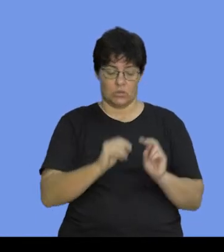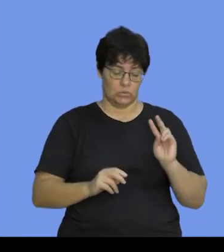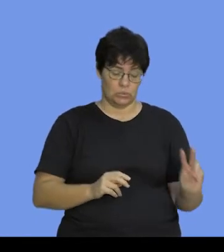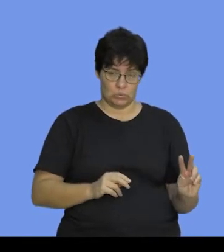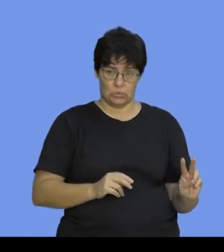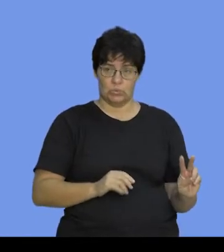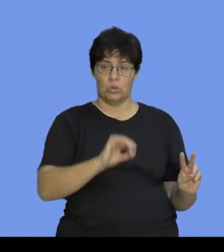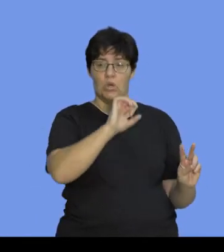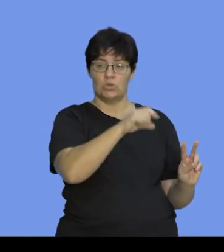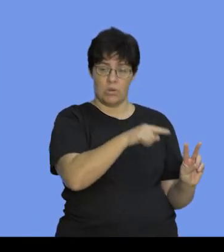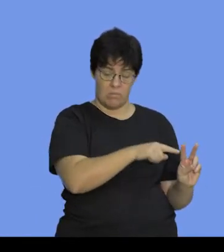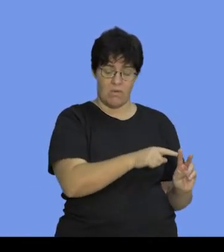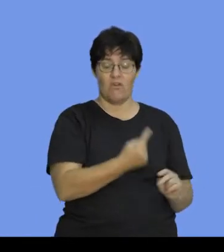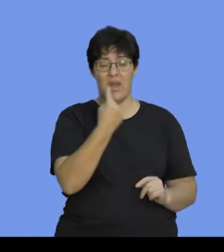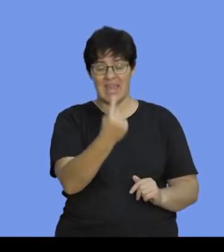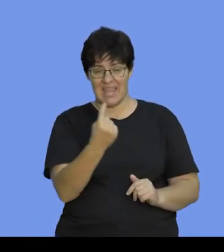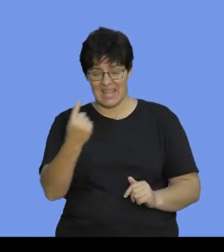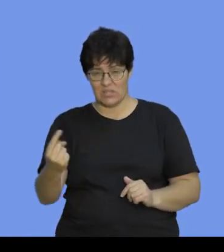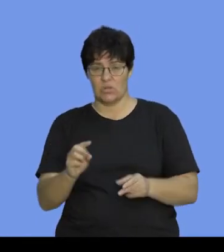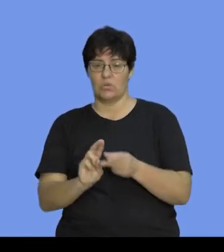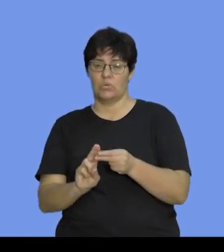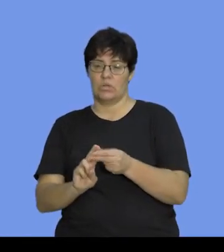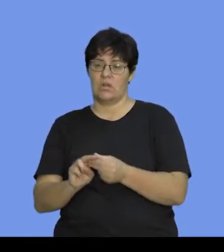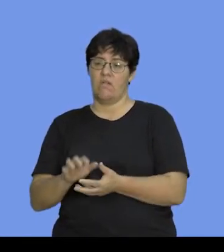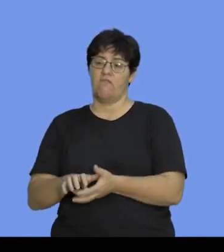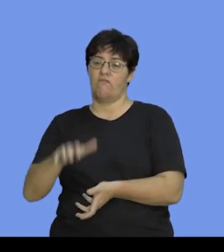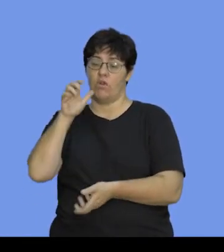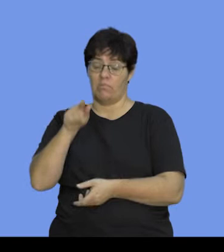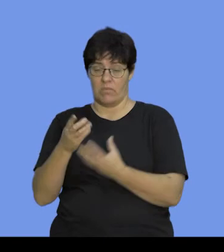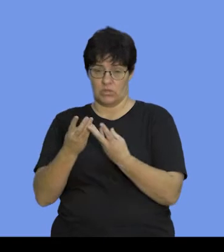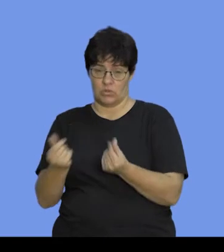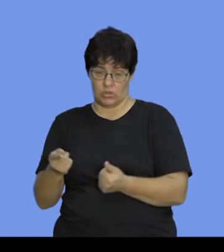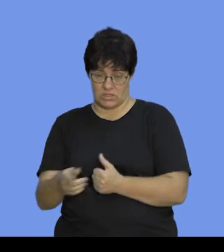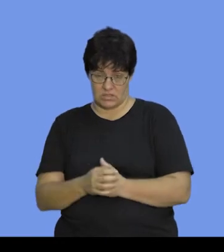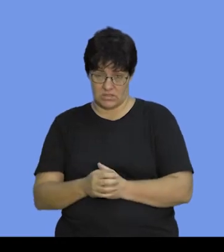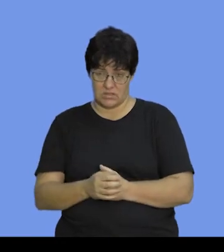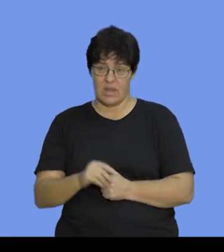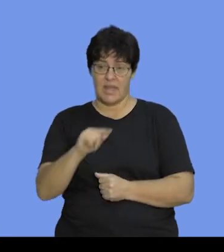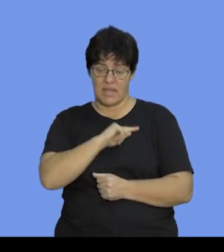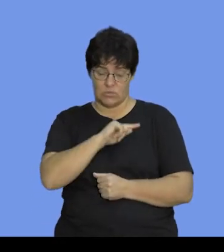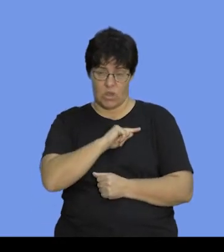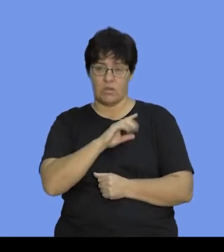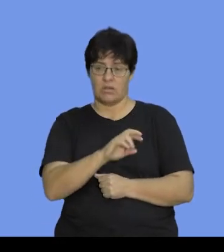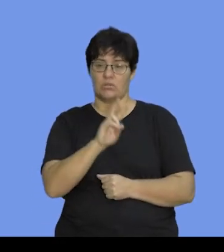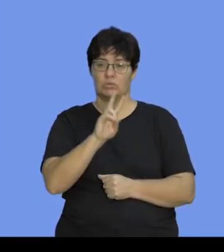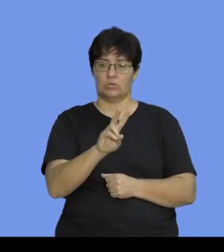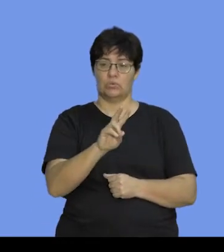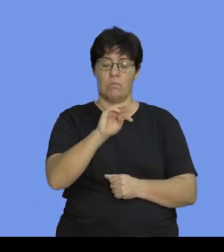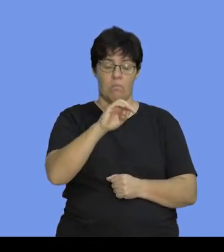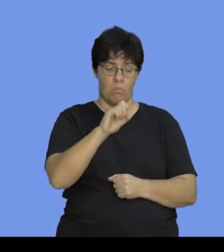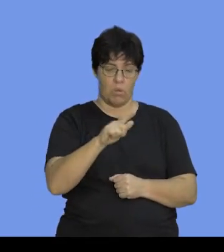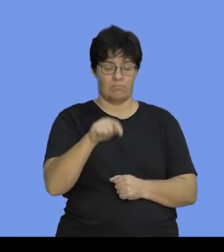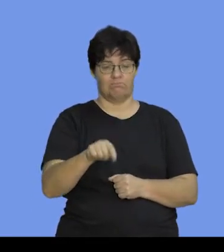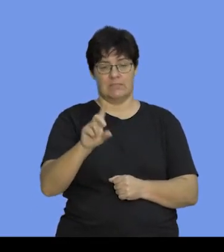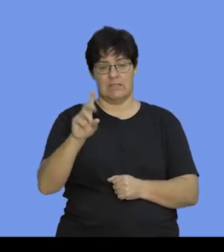sodium hydroxide per every unit volume of this solution. Hence, the concentration is 2 mole per cubic